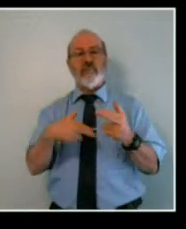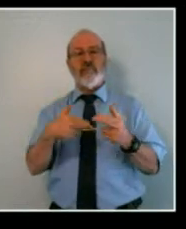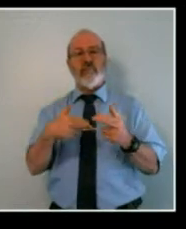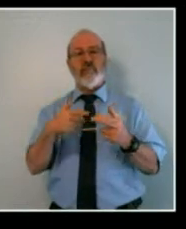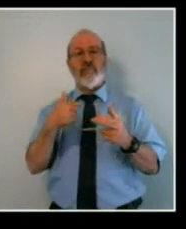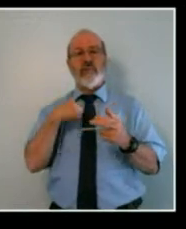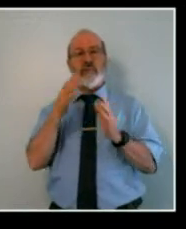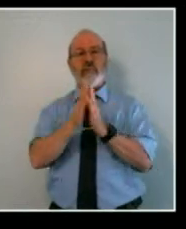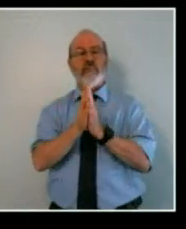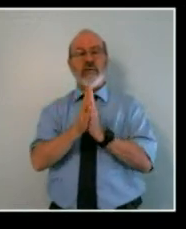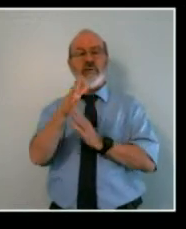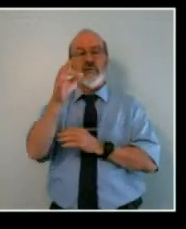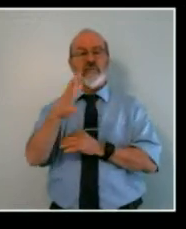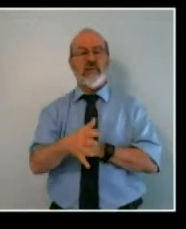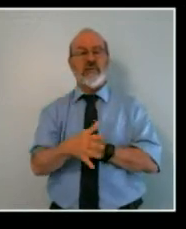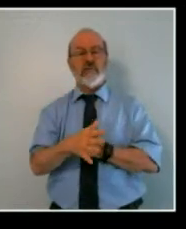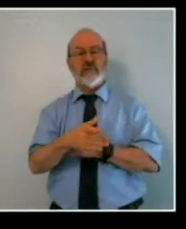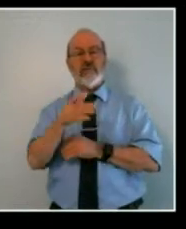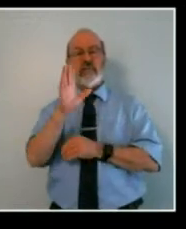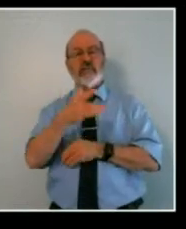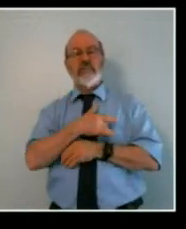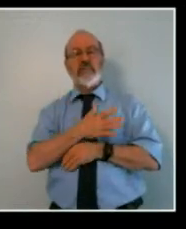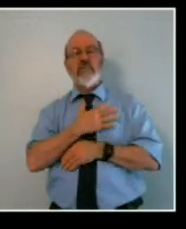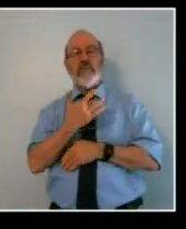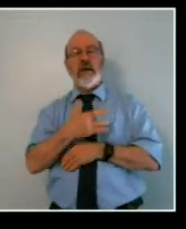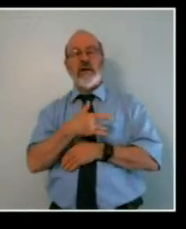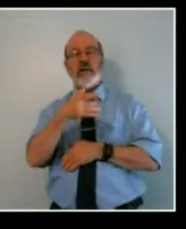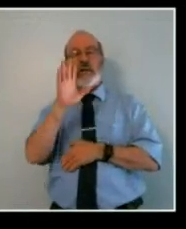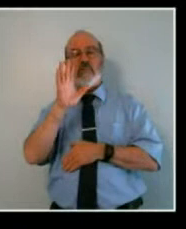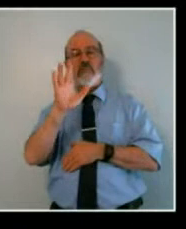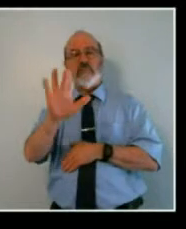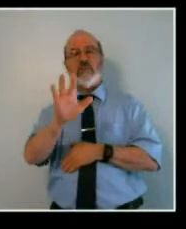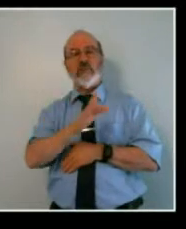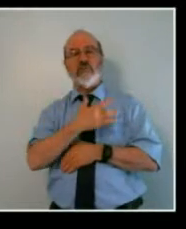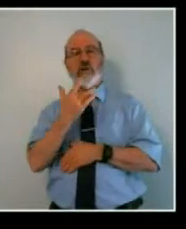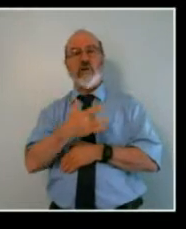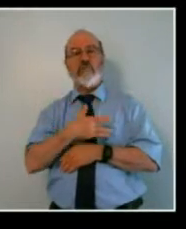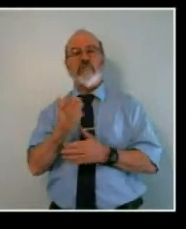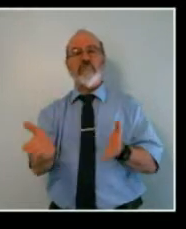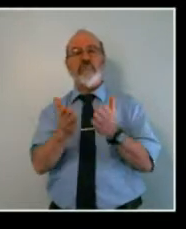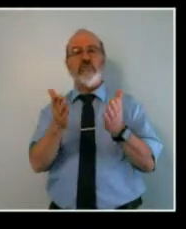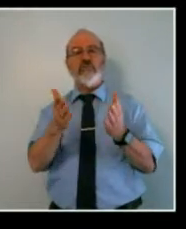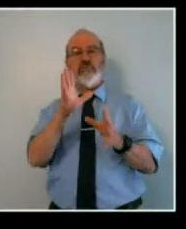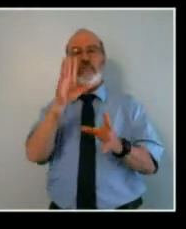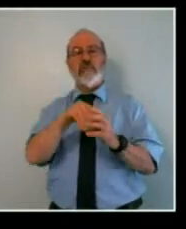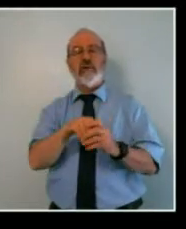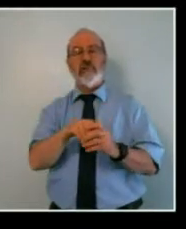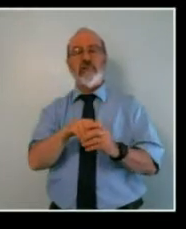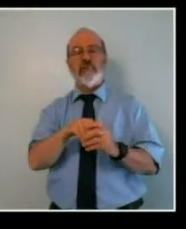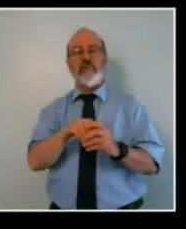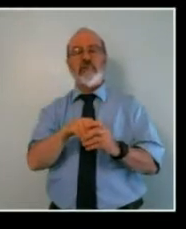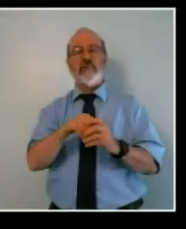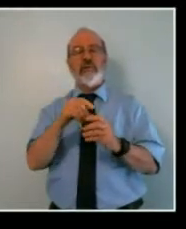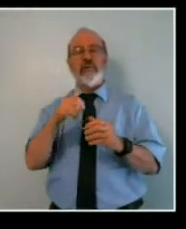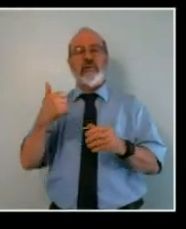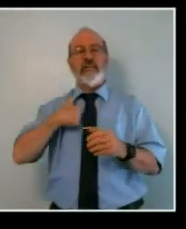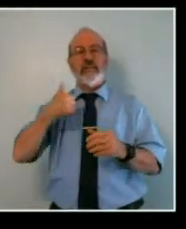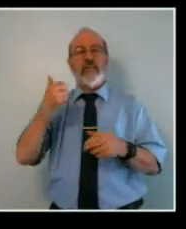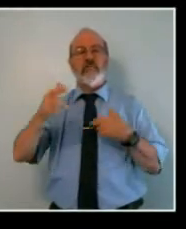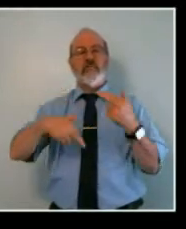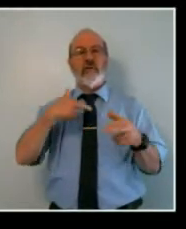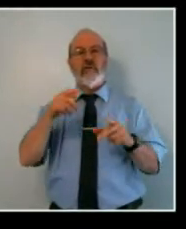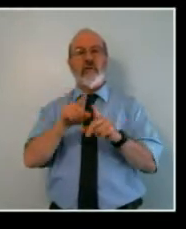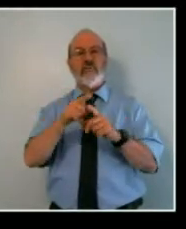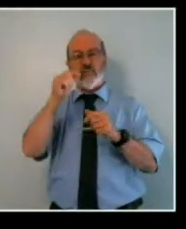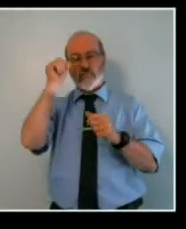as your pastor that as God speaks to my heart, God will speak to your heart. And we encourage you to be a part of this Canadian revival. We also want to remind